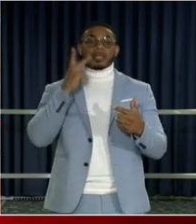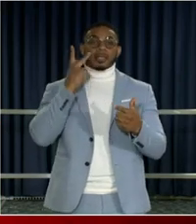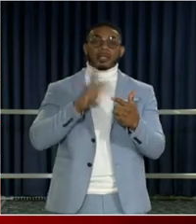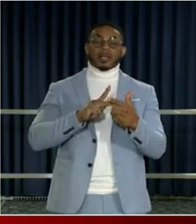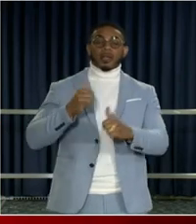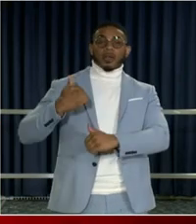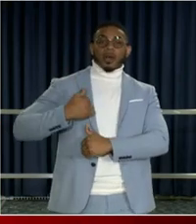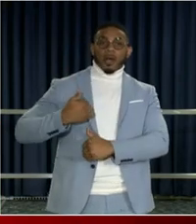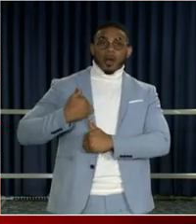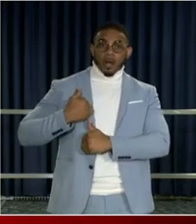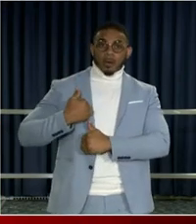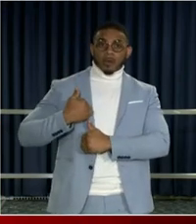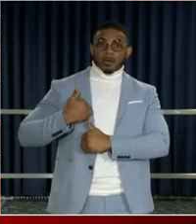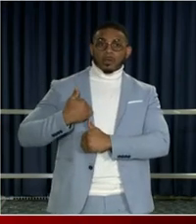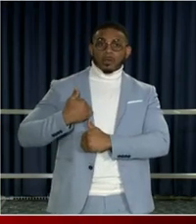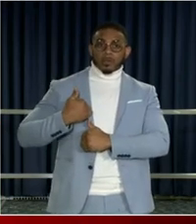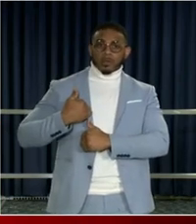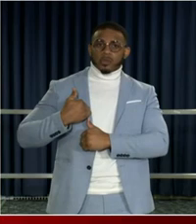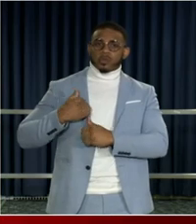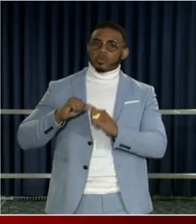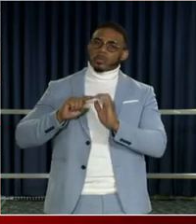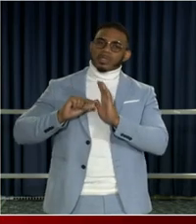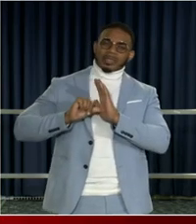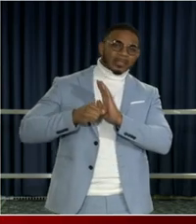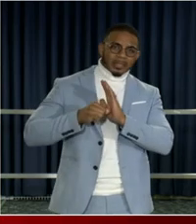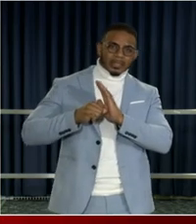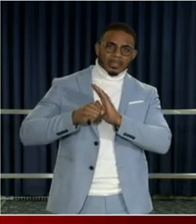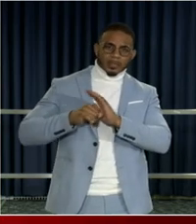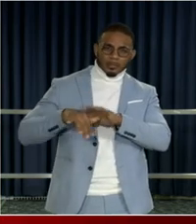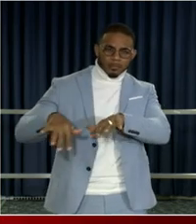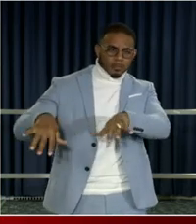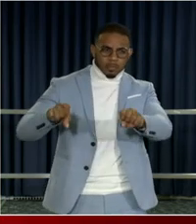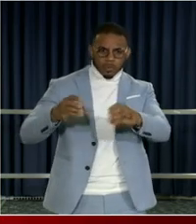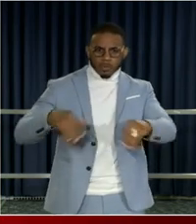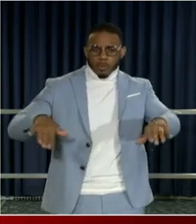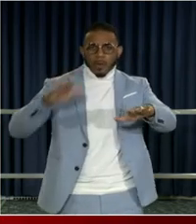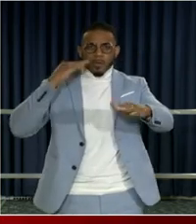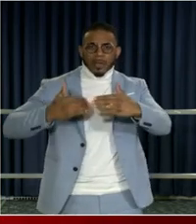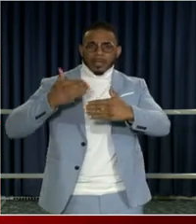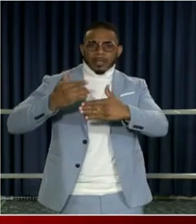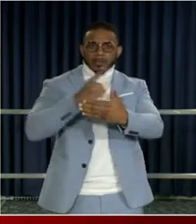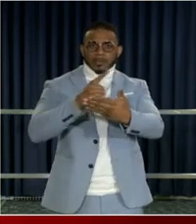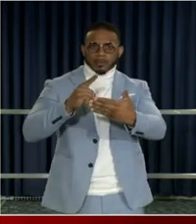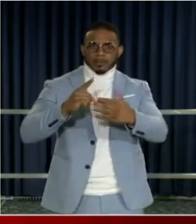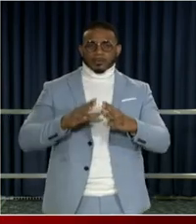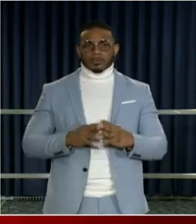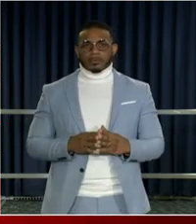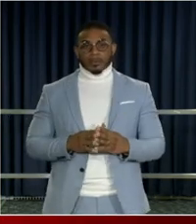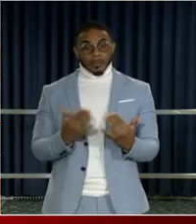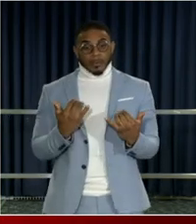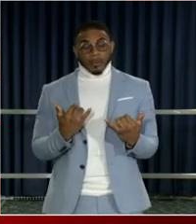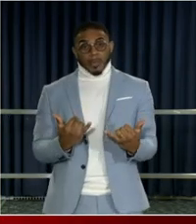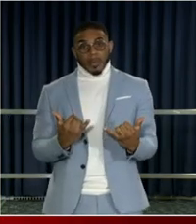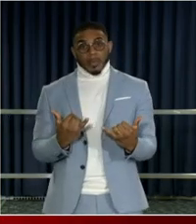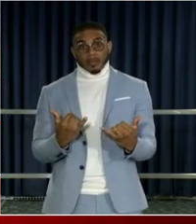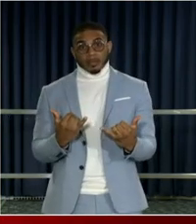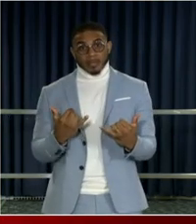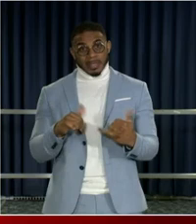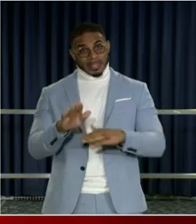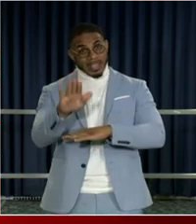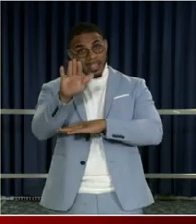Secretary of the Army to further secure the grounds for the upcoming days. Today,